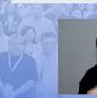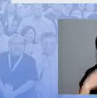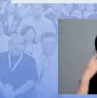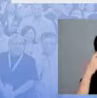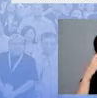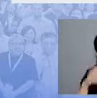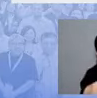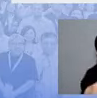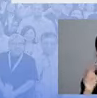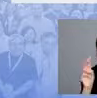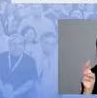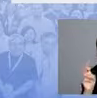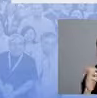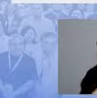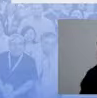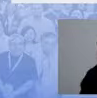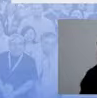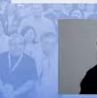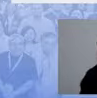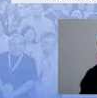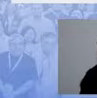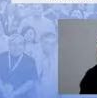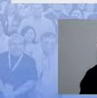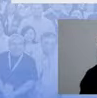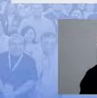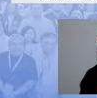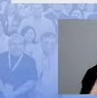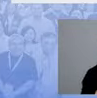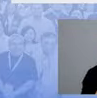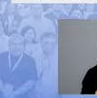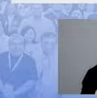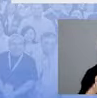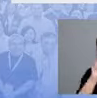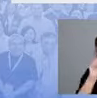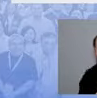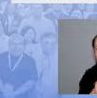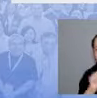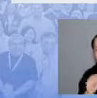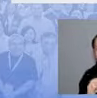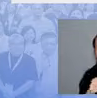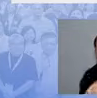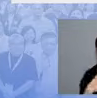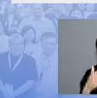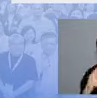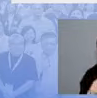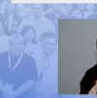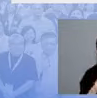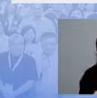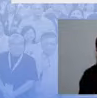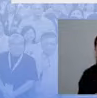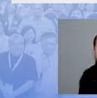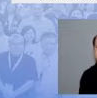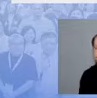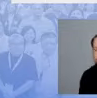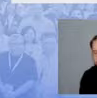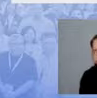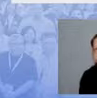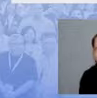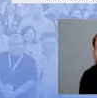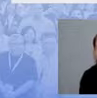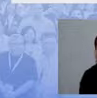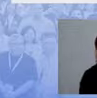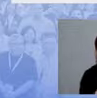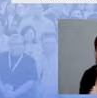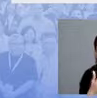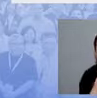the title in actually measuring impact and so on, assessment of impact and so on, the people are the key actually, and the process, what we